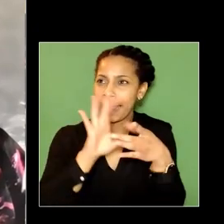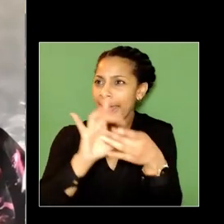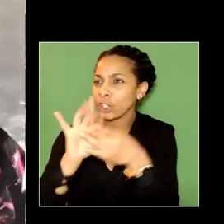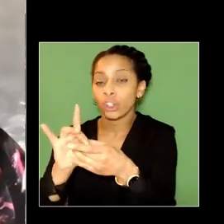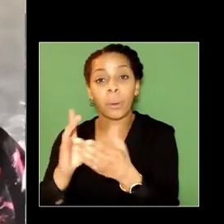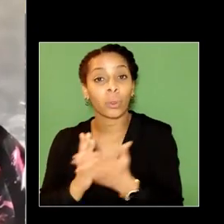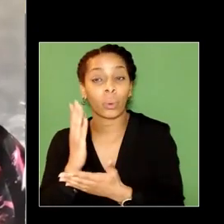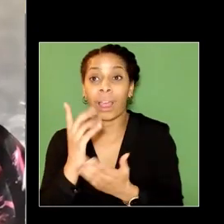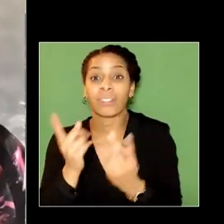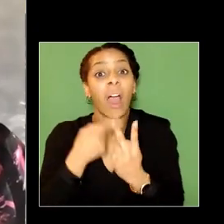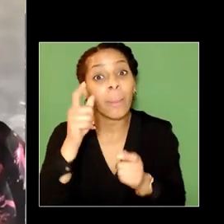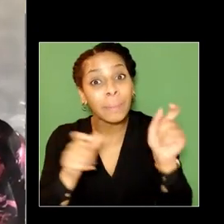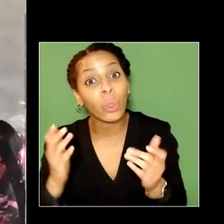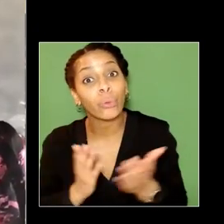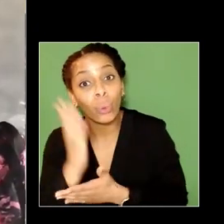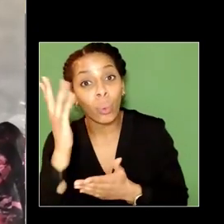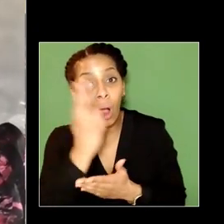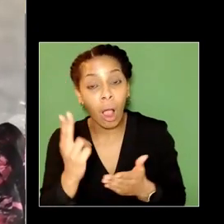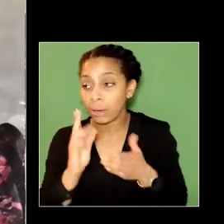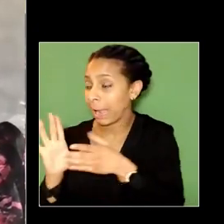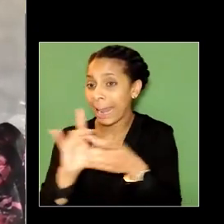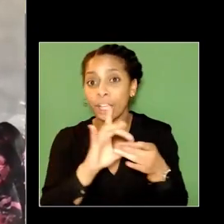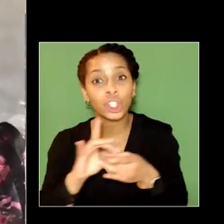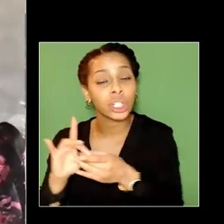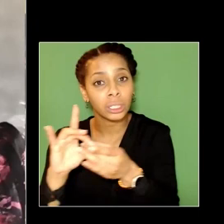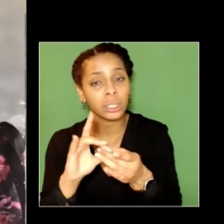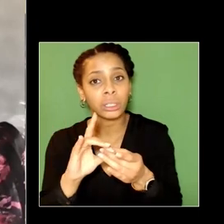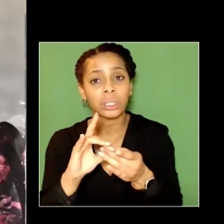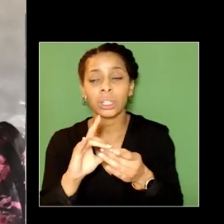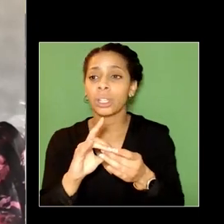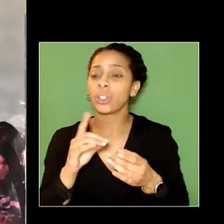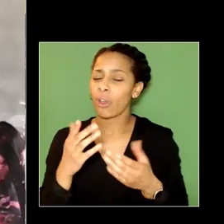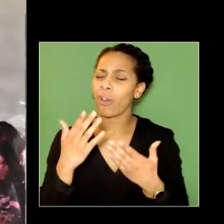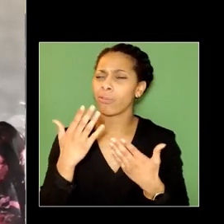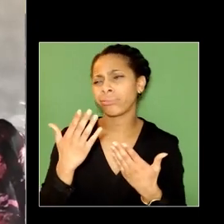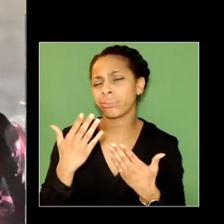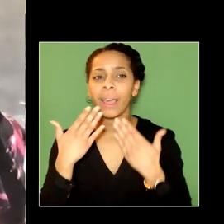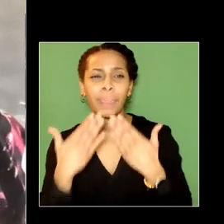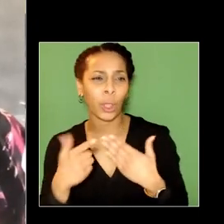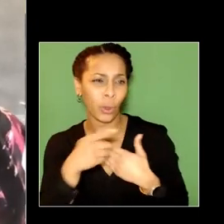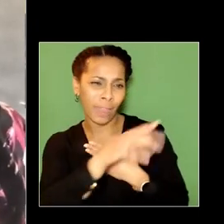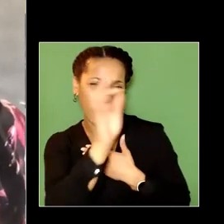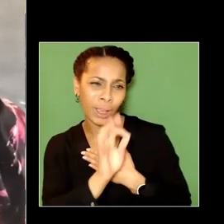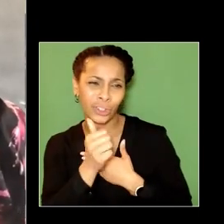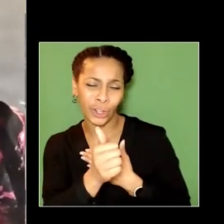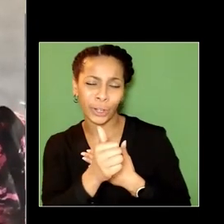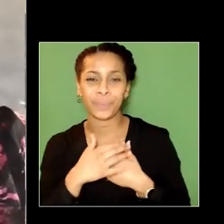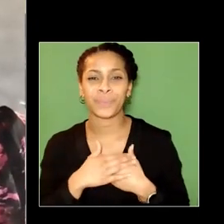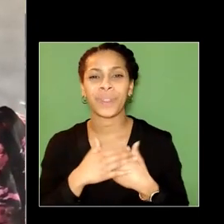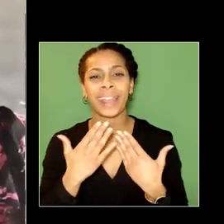Mm-hmm. So thank you, Francesca, for sending that question in. I'm going to move you on to one that is less likely to make you cry.